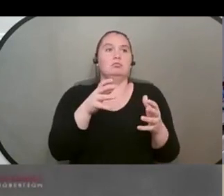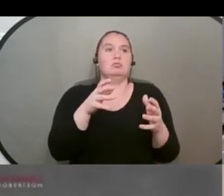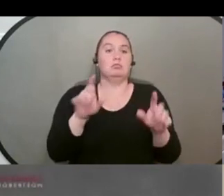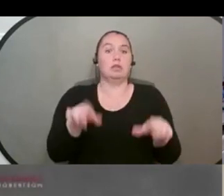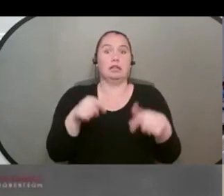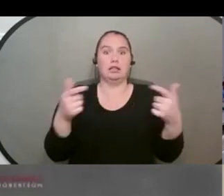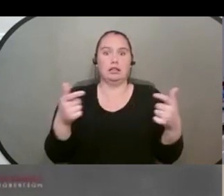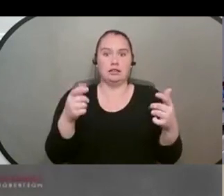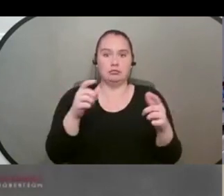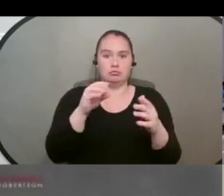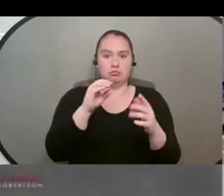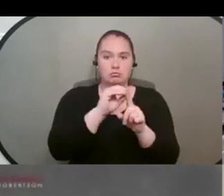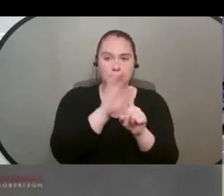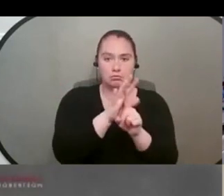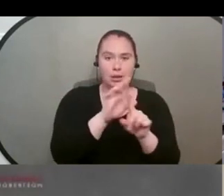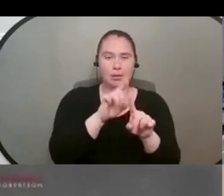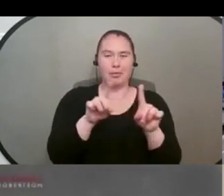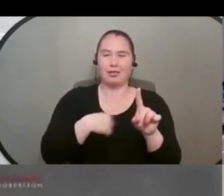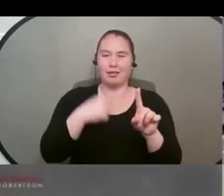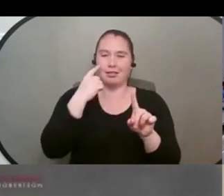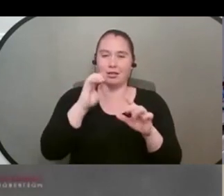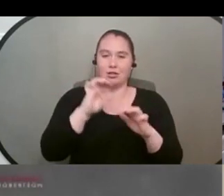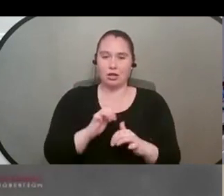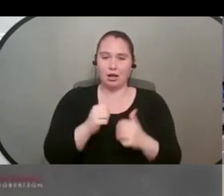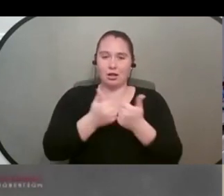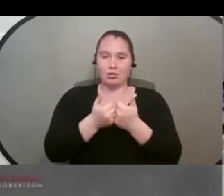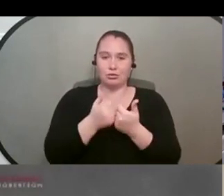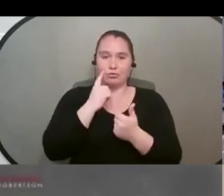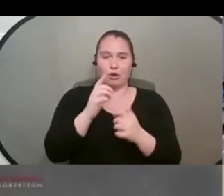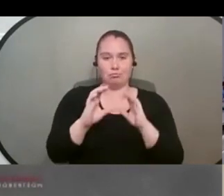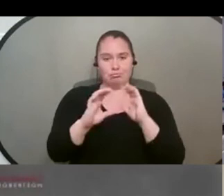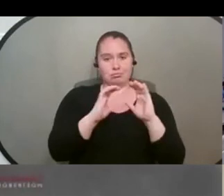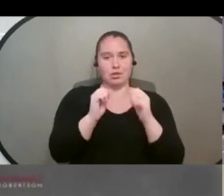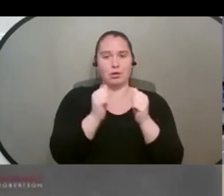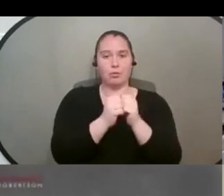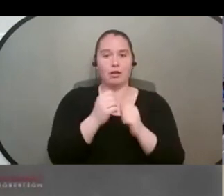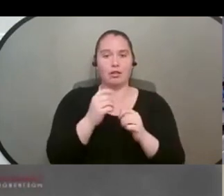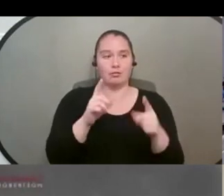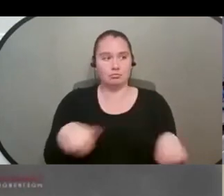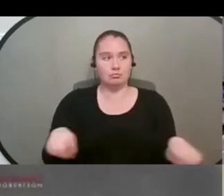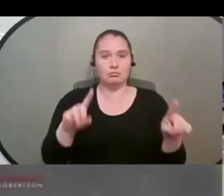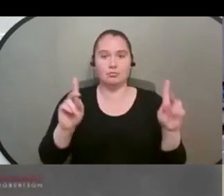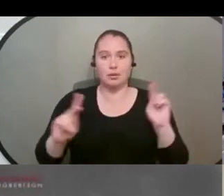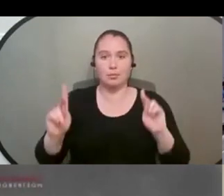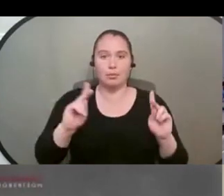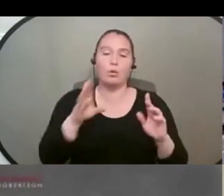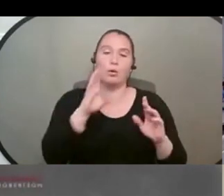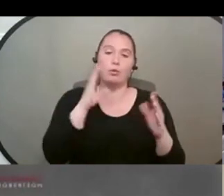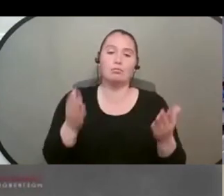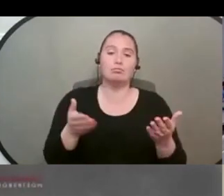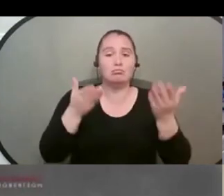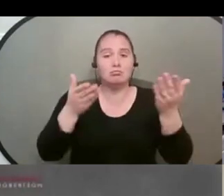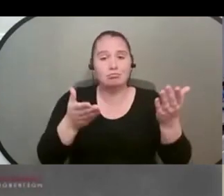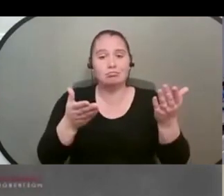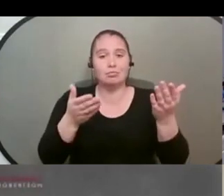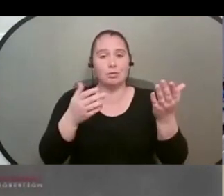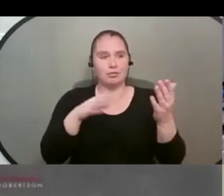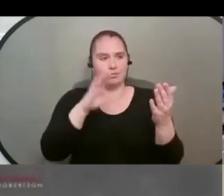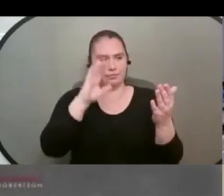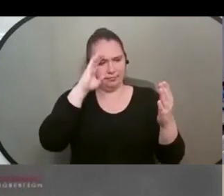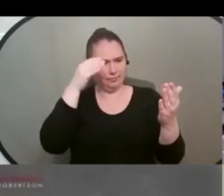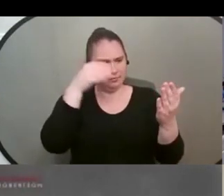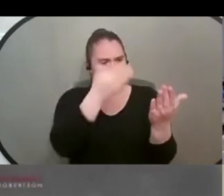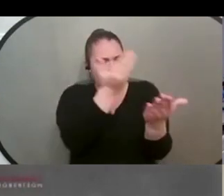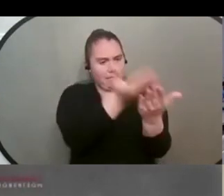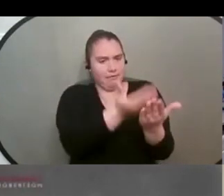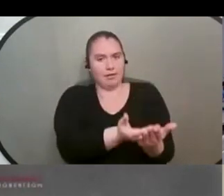going to be a little challenging to communicate with the public. And so it was suggested that we, promote and talk about, we focus on the facts, the guiding